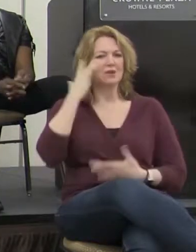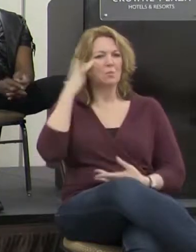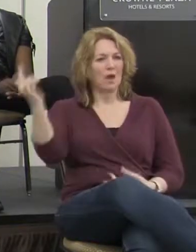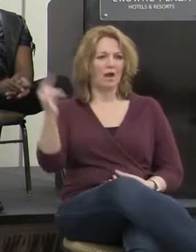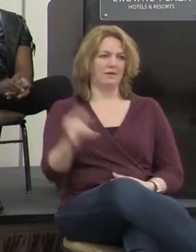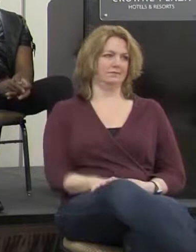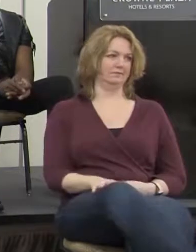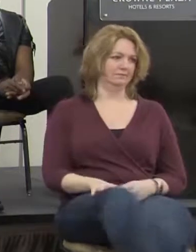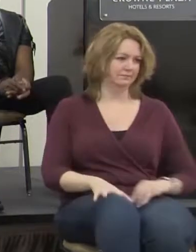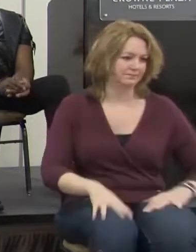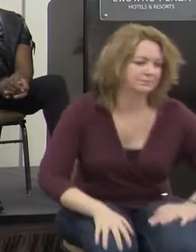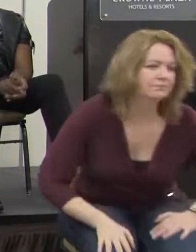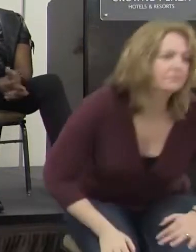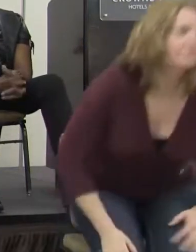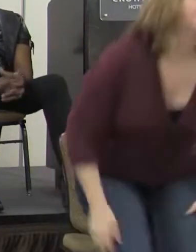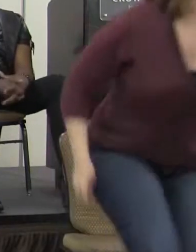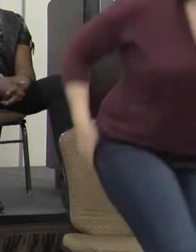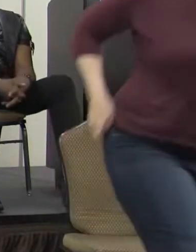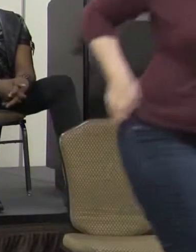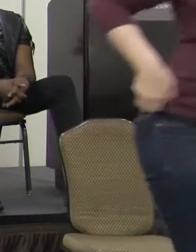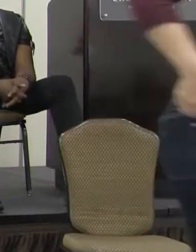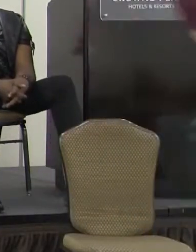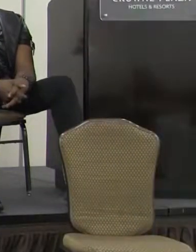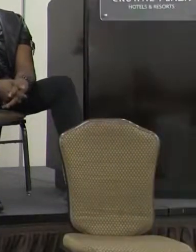There's a hand back here.